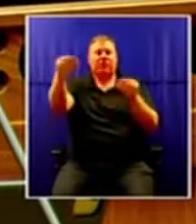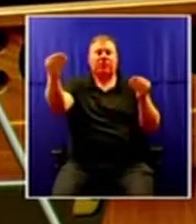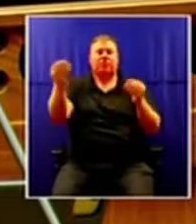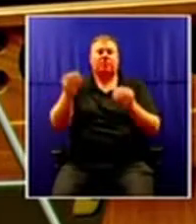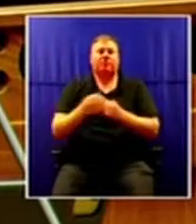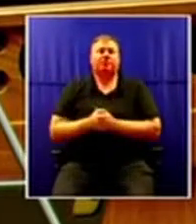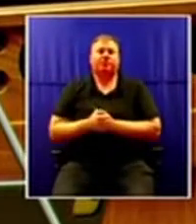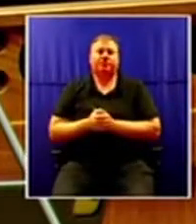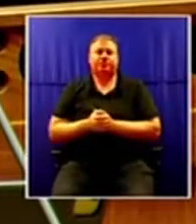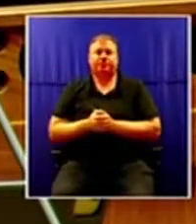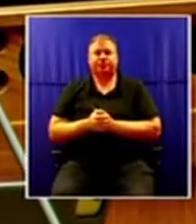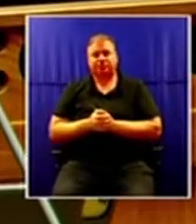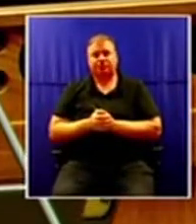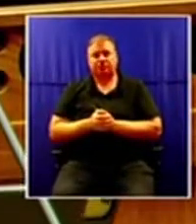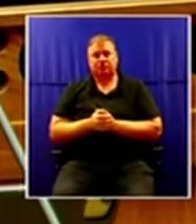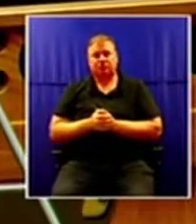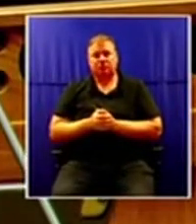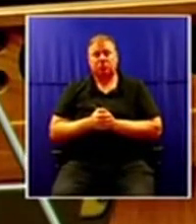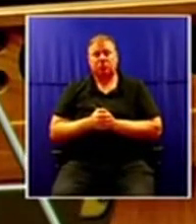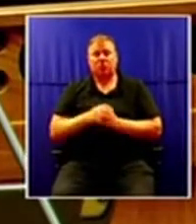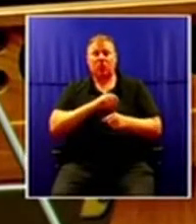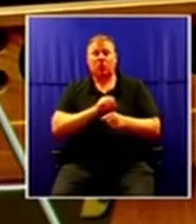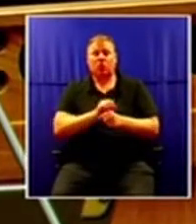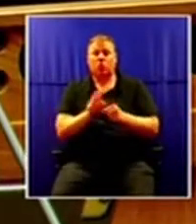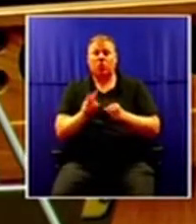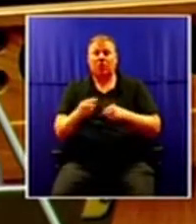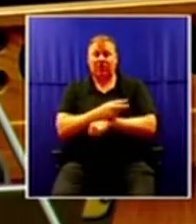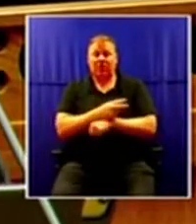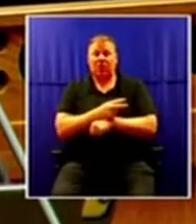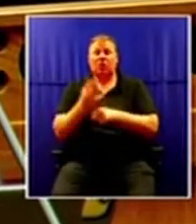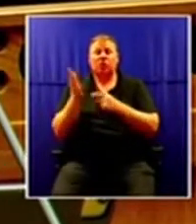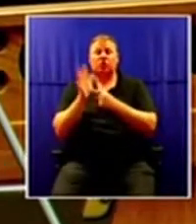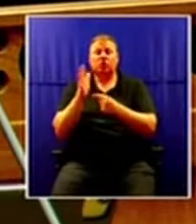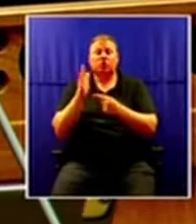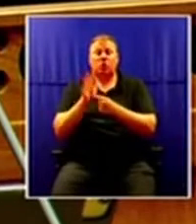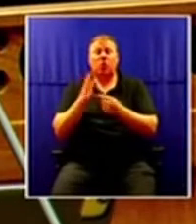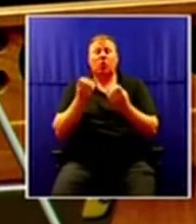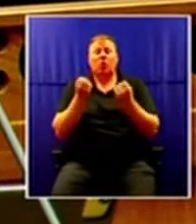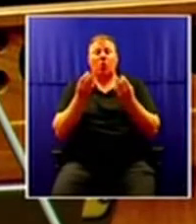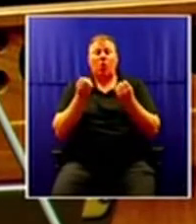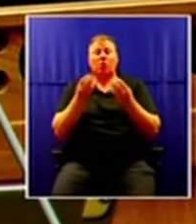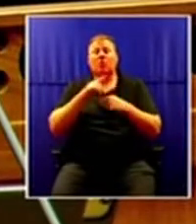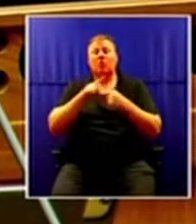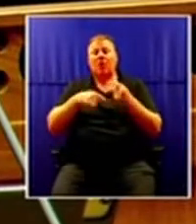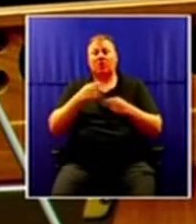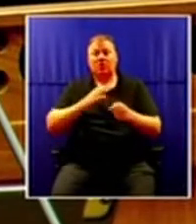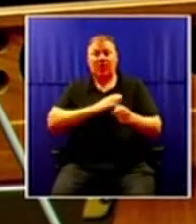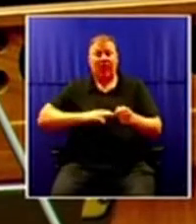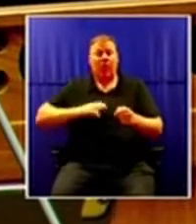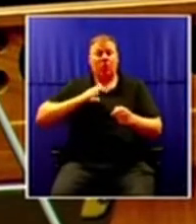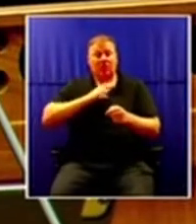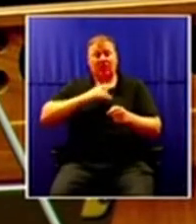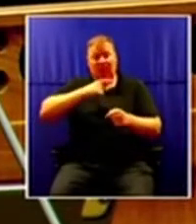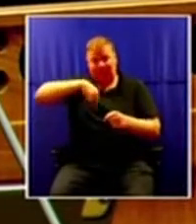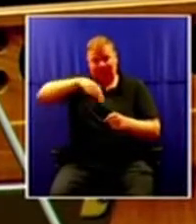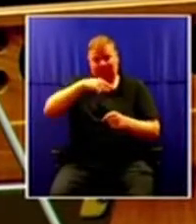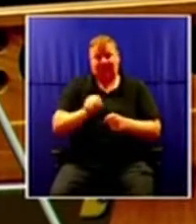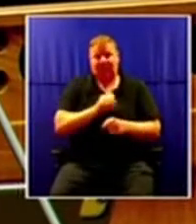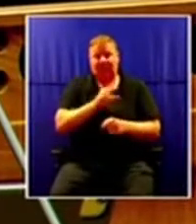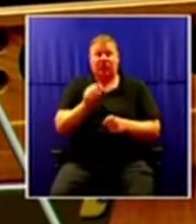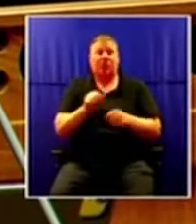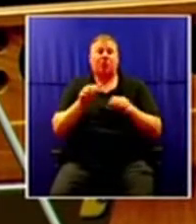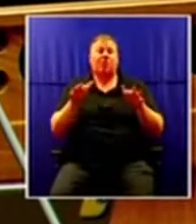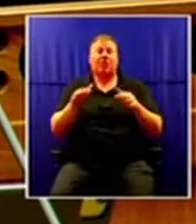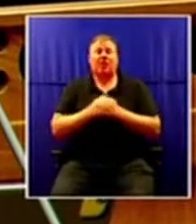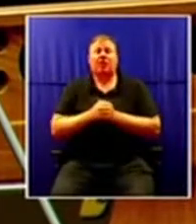pandemic has not only revealed so much about our character as a people, but it has